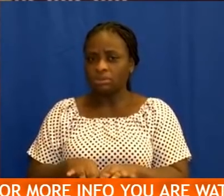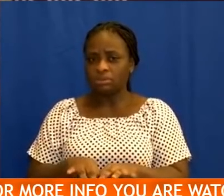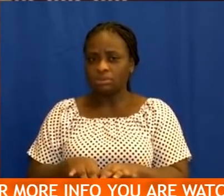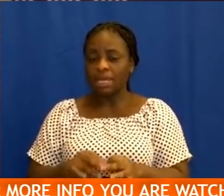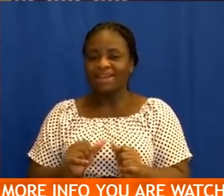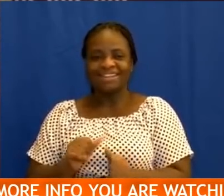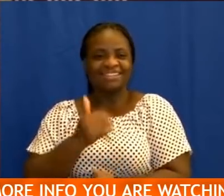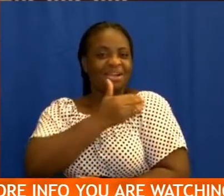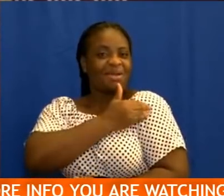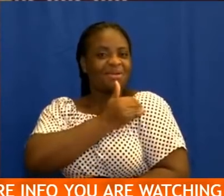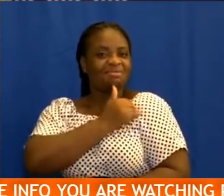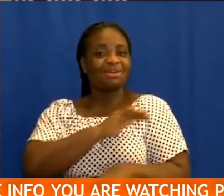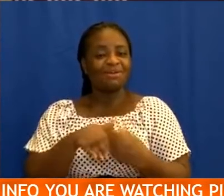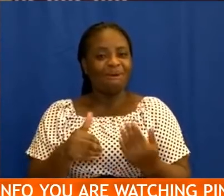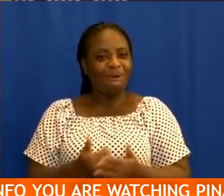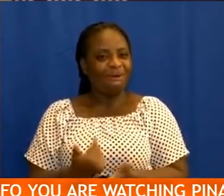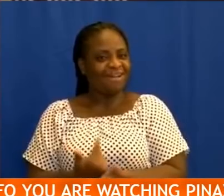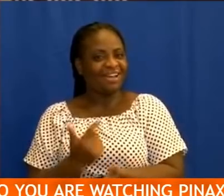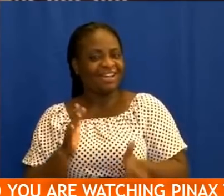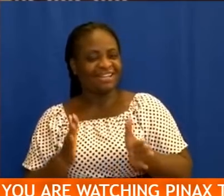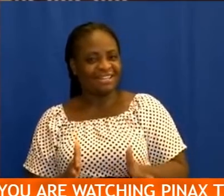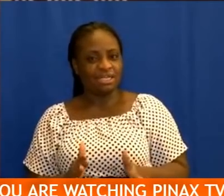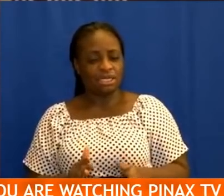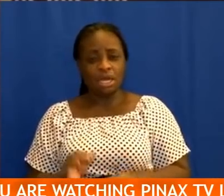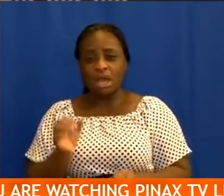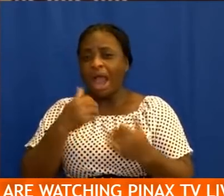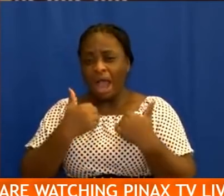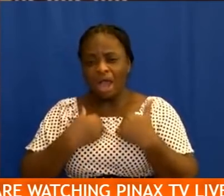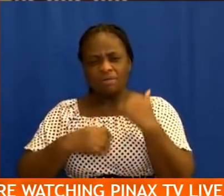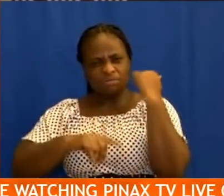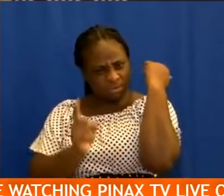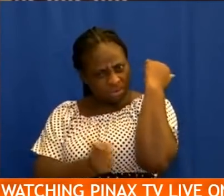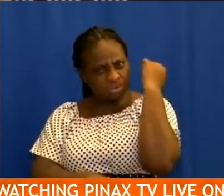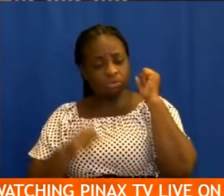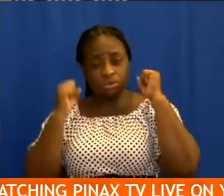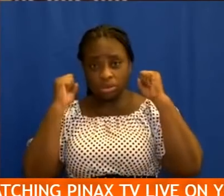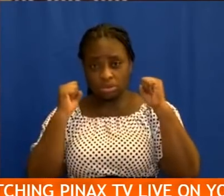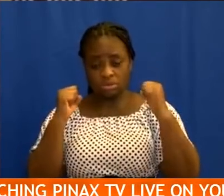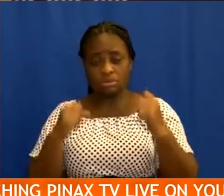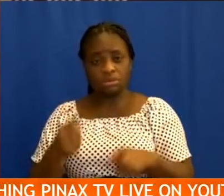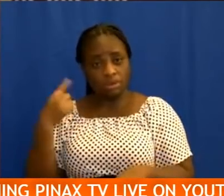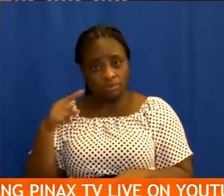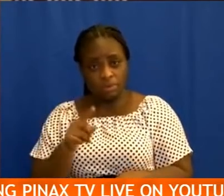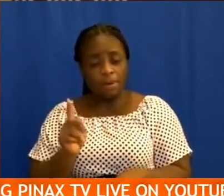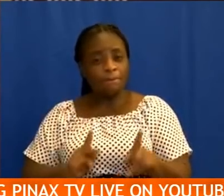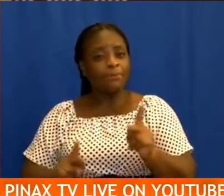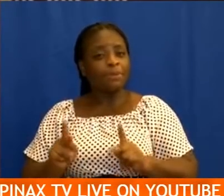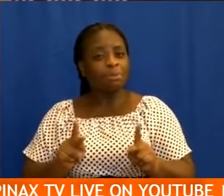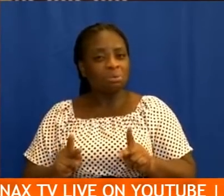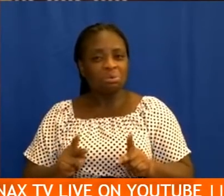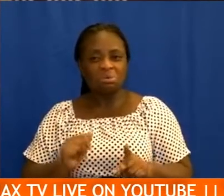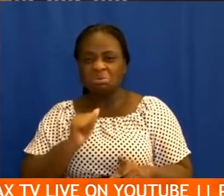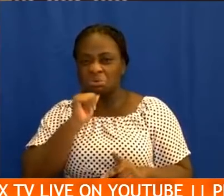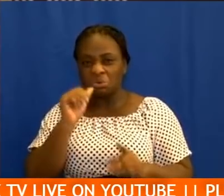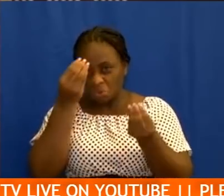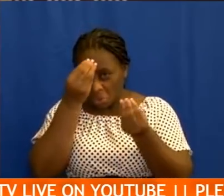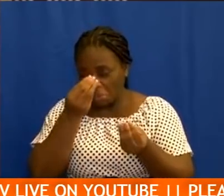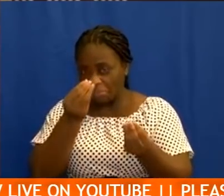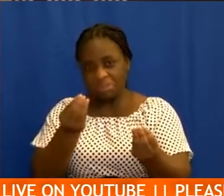I remind all Ghanaians that severe punishments exist on our statute books for persons breaking the law